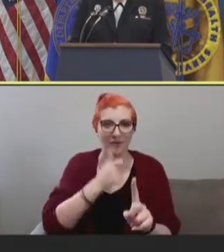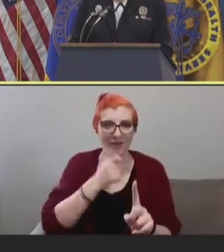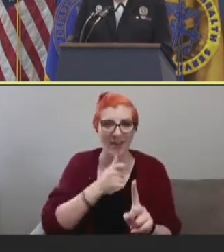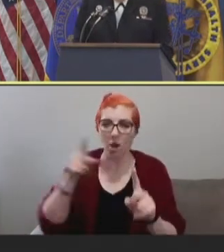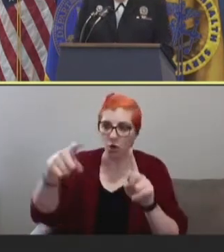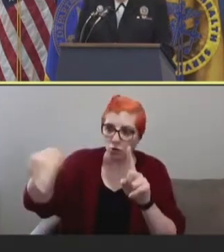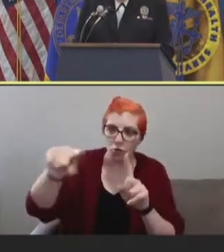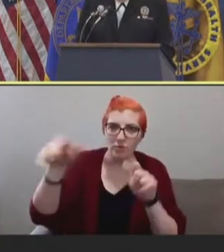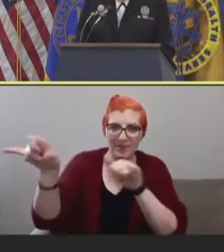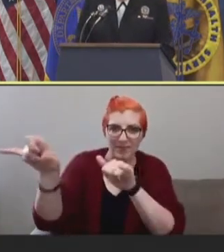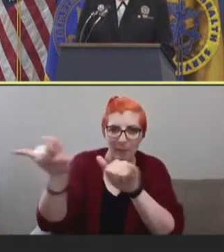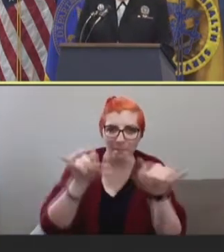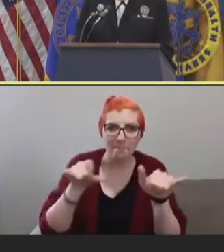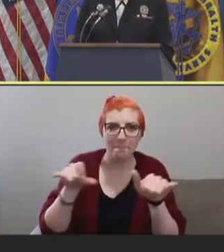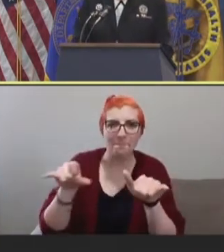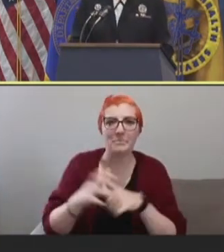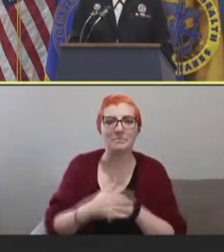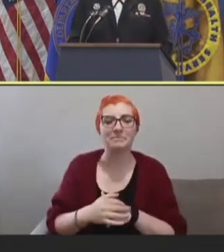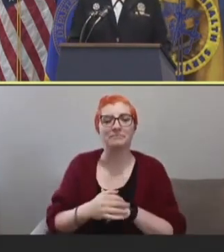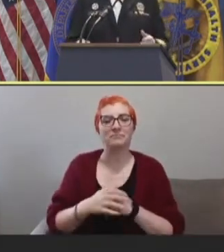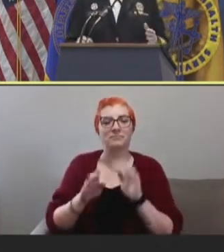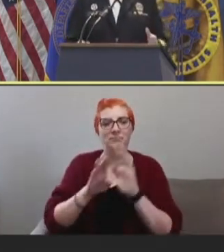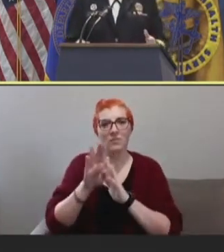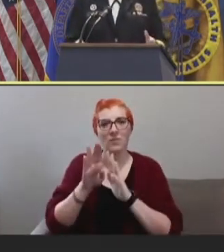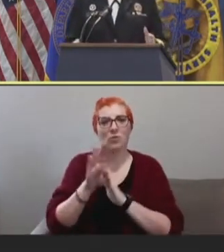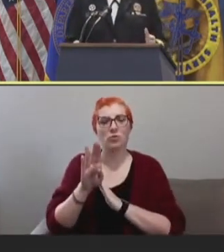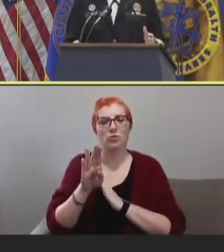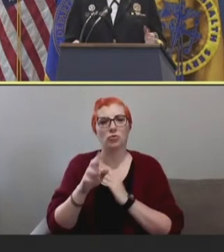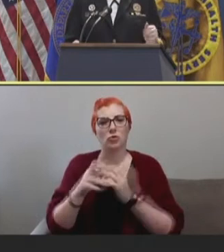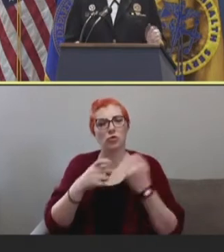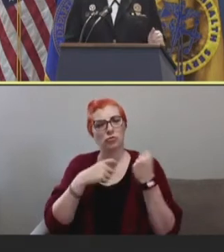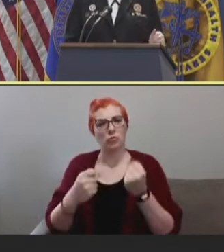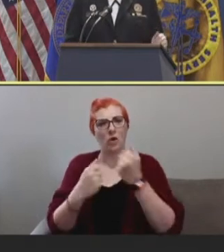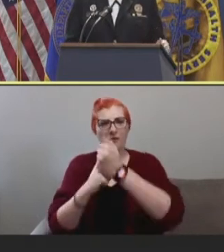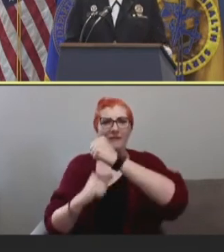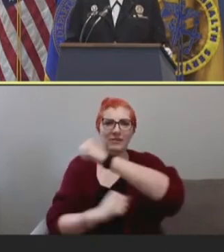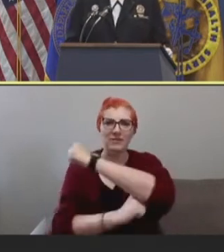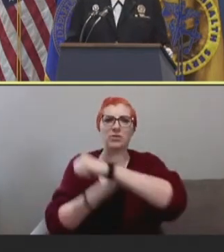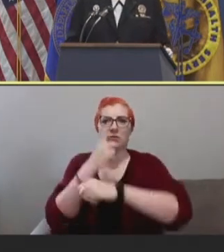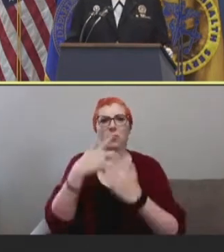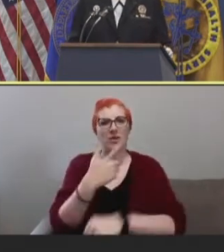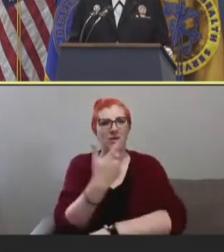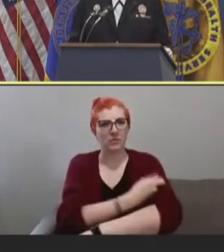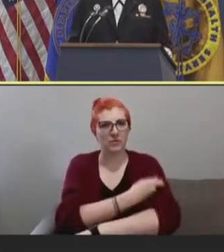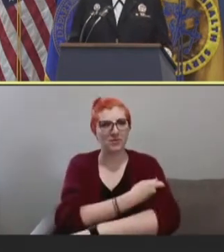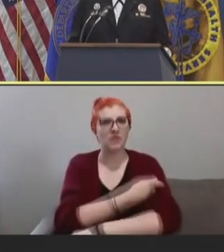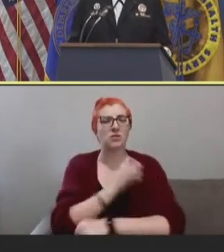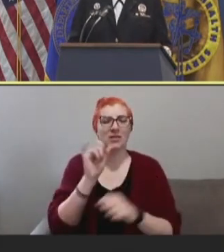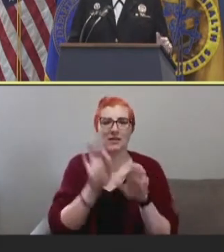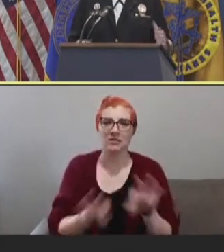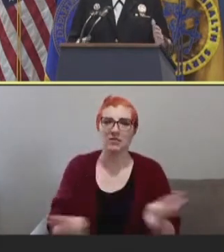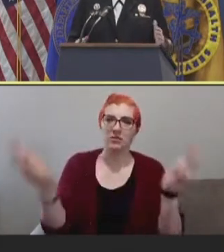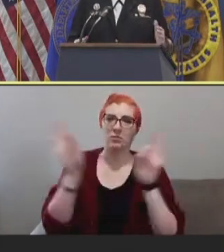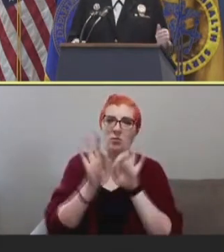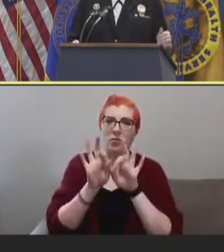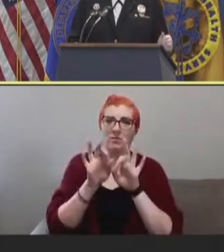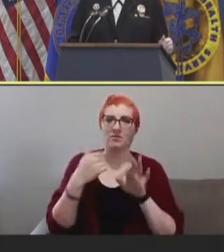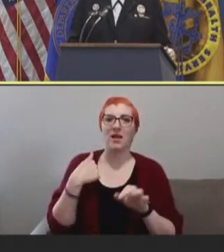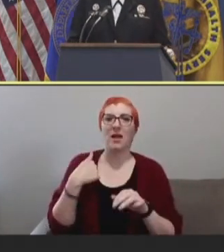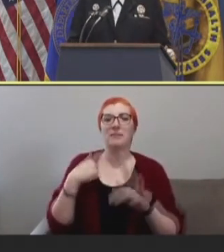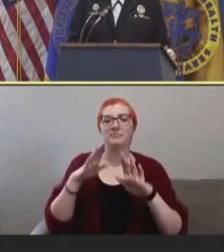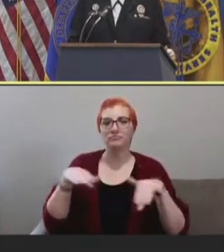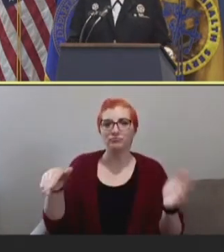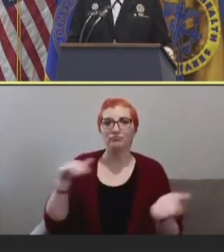build a stronger foundation for immunizations is such an important priority, as Anne mentioned. So I'm a pediatrician in my